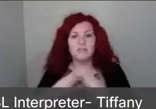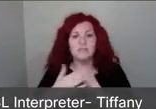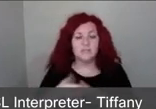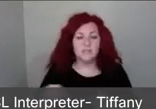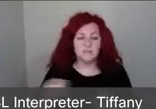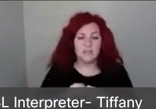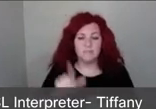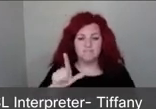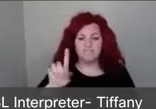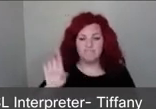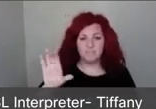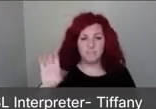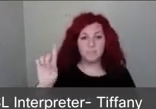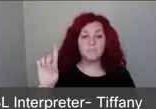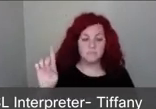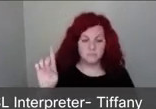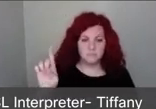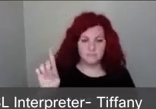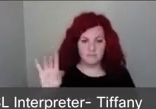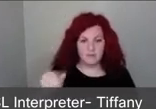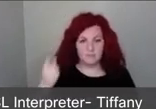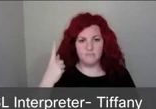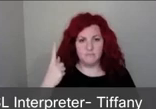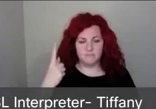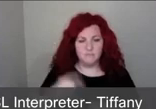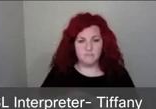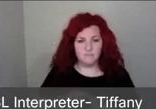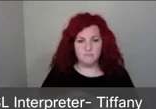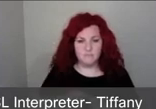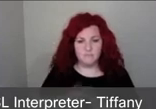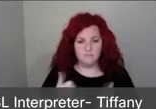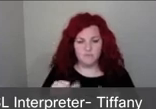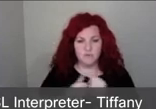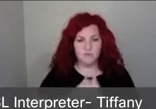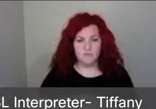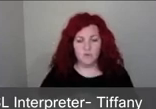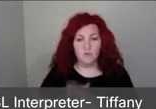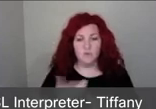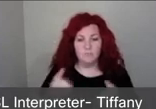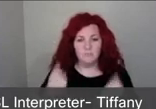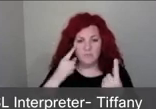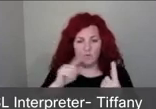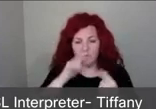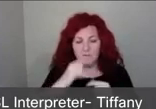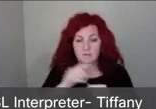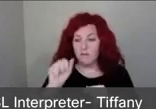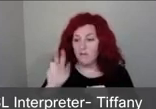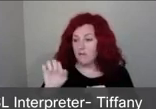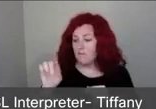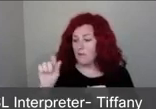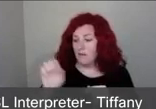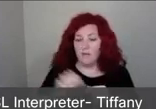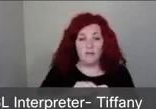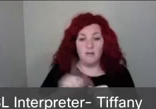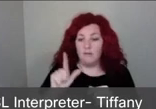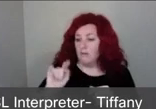legislative and congressional districts. That makes sense. Do things that make sense for our kids. In Avondale, we have Litchfield